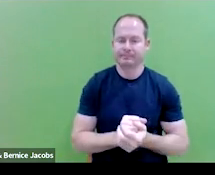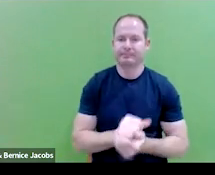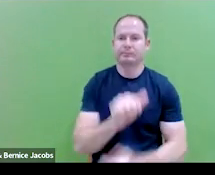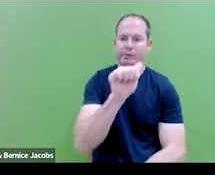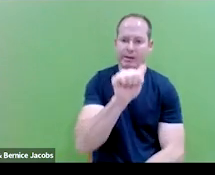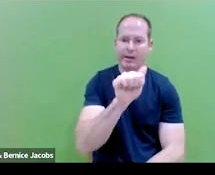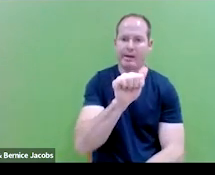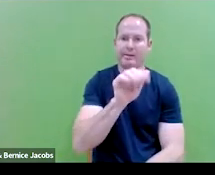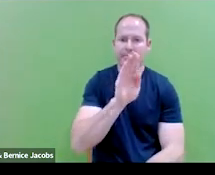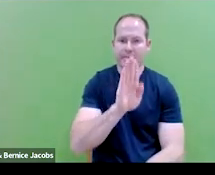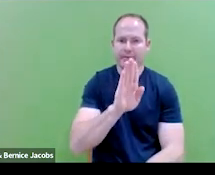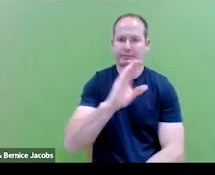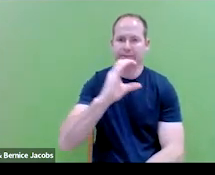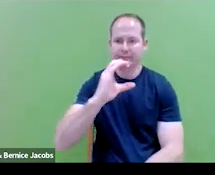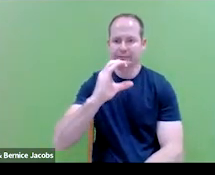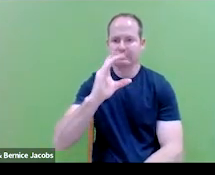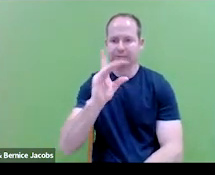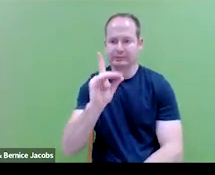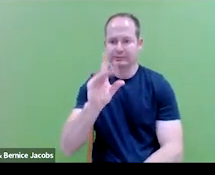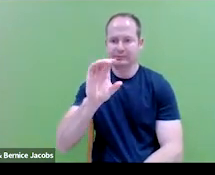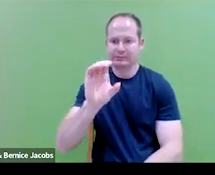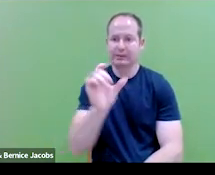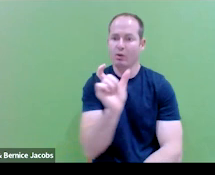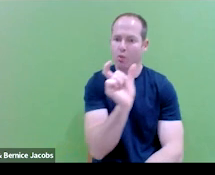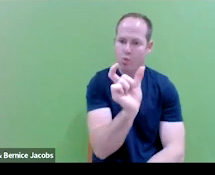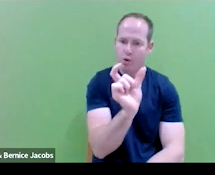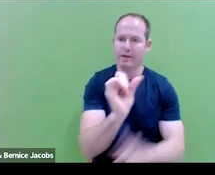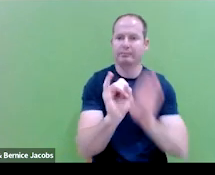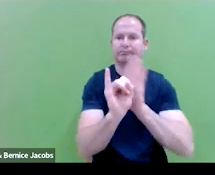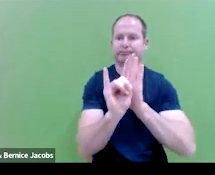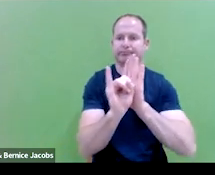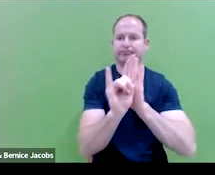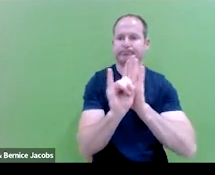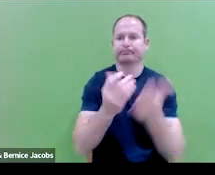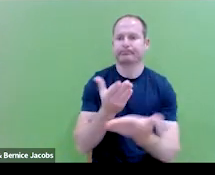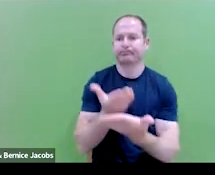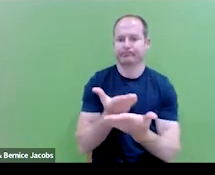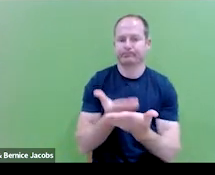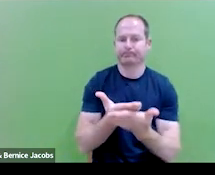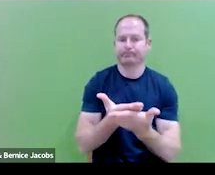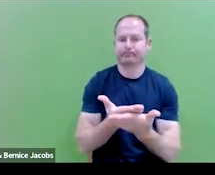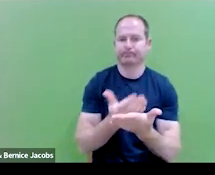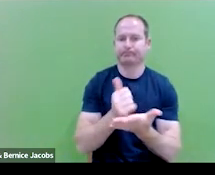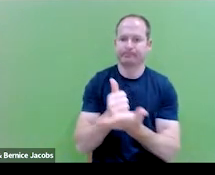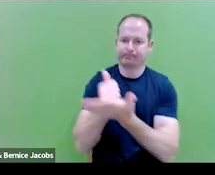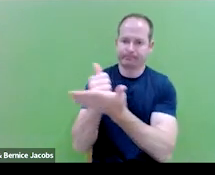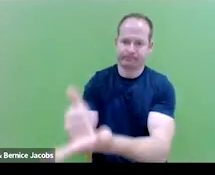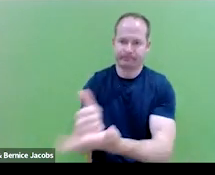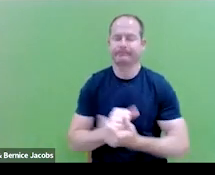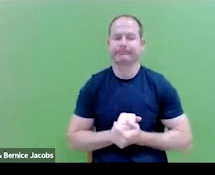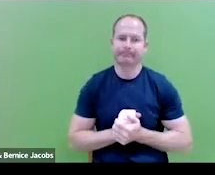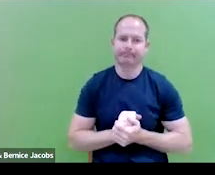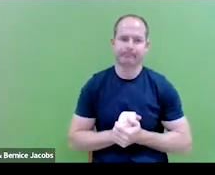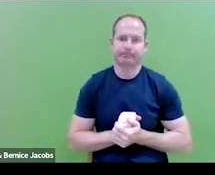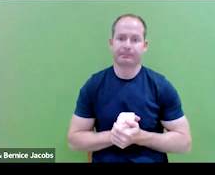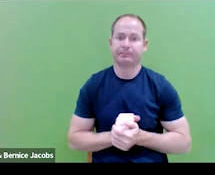helps a person recognize the pattern of a word. So these are all kind of things that are happening in this space that are considered to